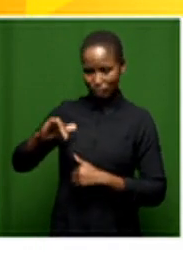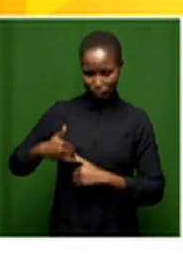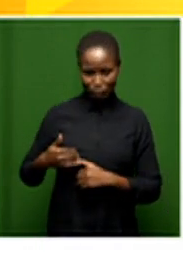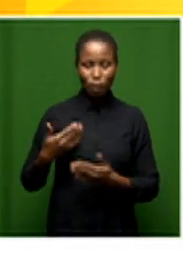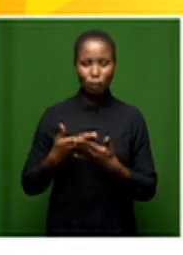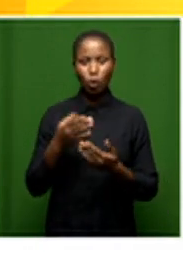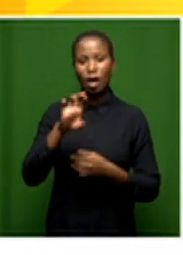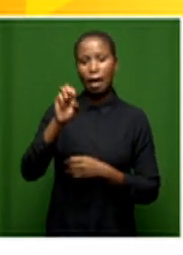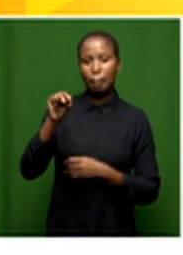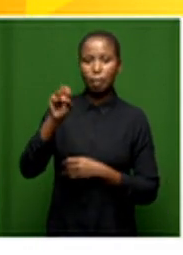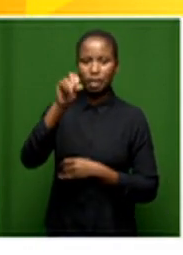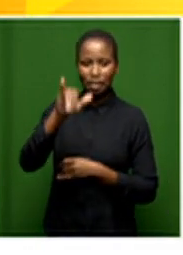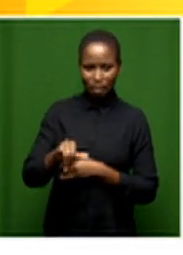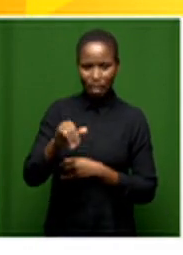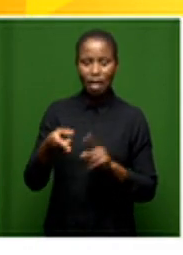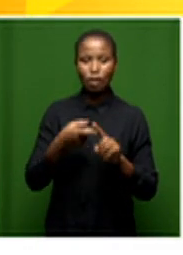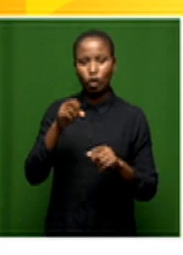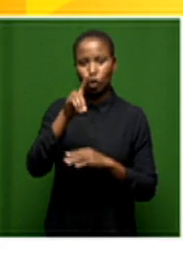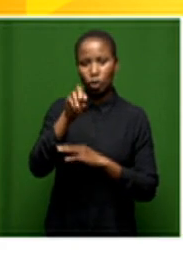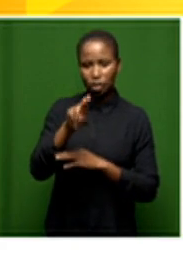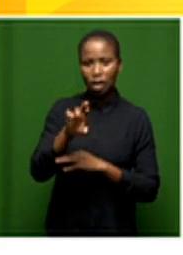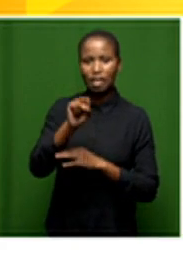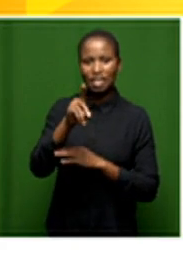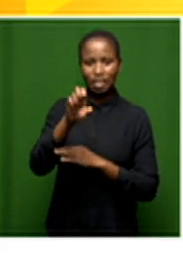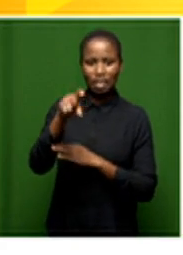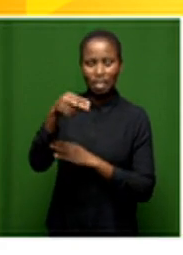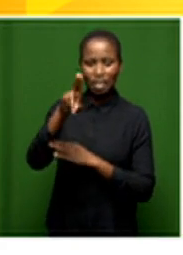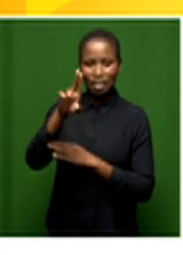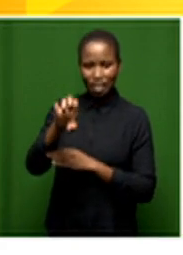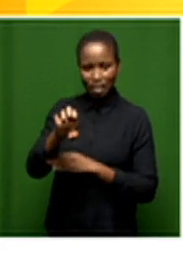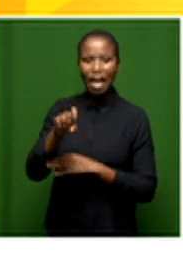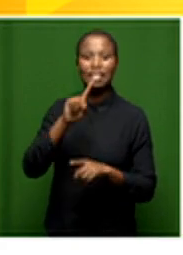Embassy, Dr. Sophia Siddiqui, and Professor Glenda Gray from the South African Medical